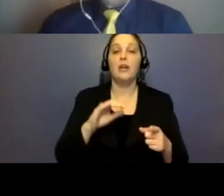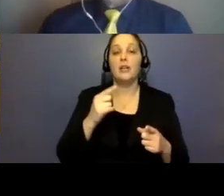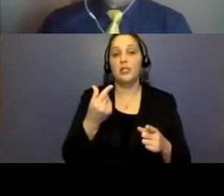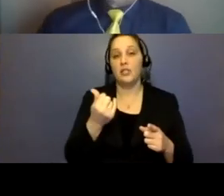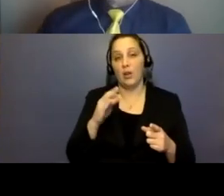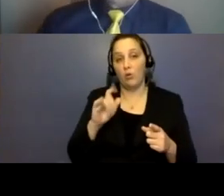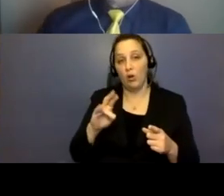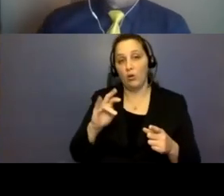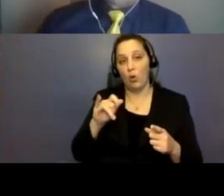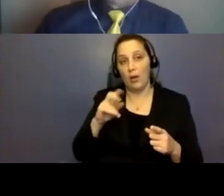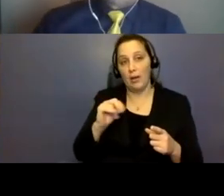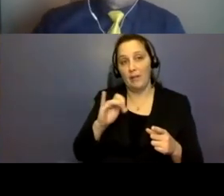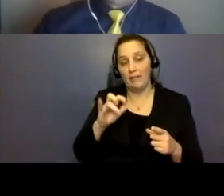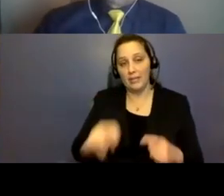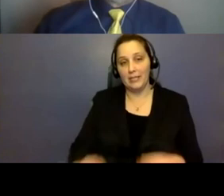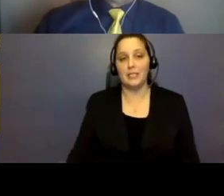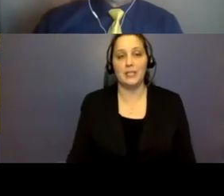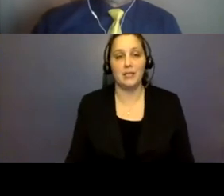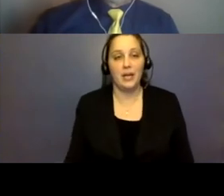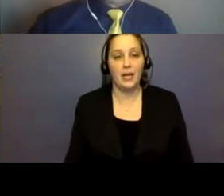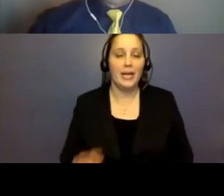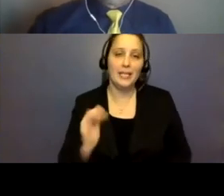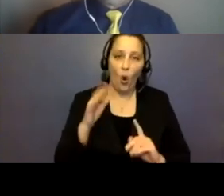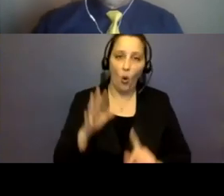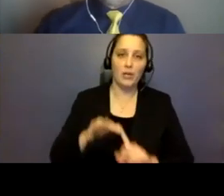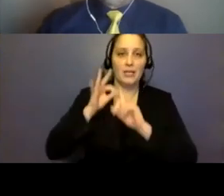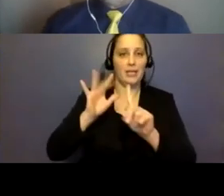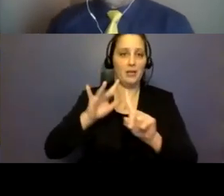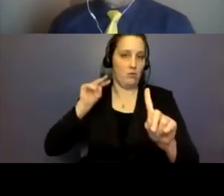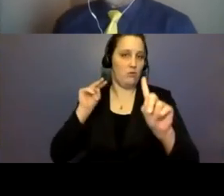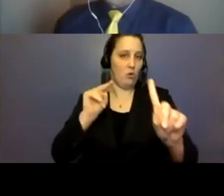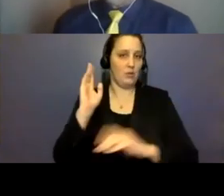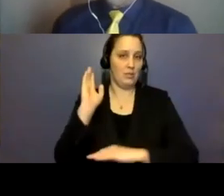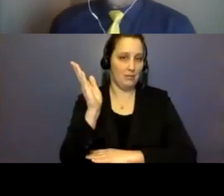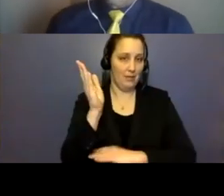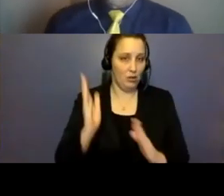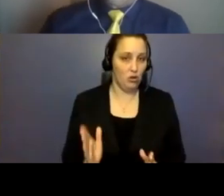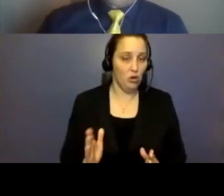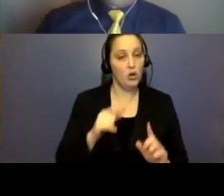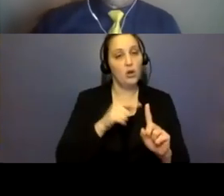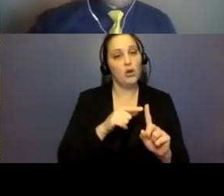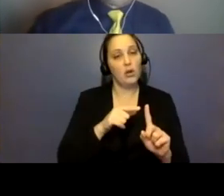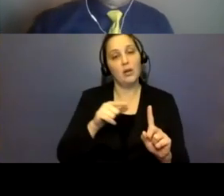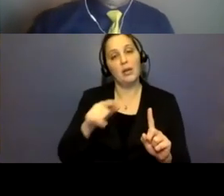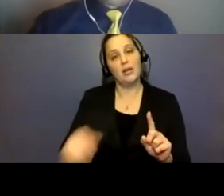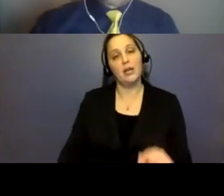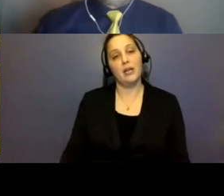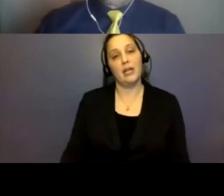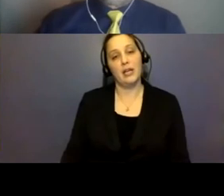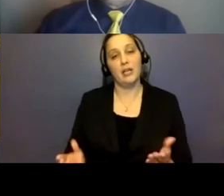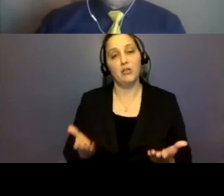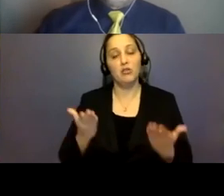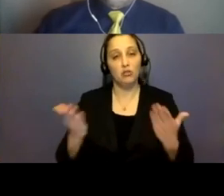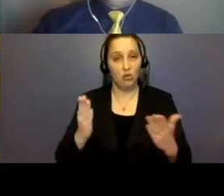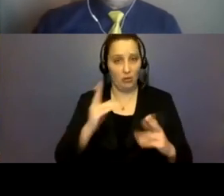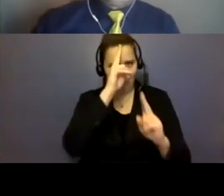Bivens, who is kind of our keynote speaker this evening, is a gentleman who served so honorably in the